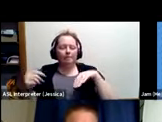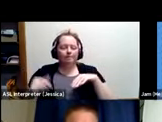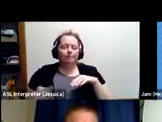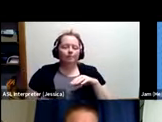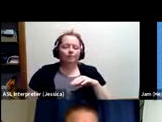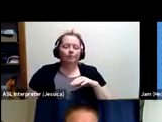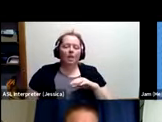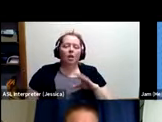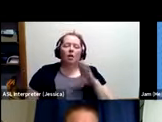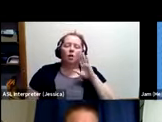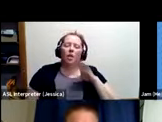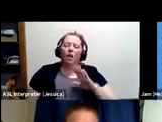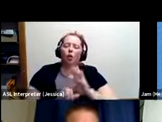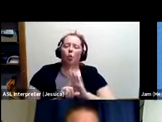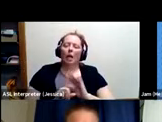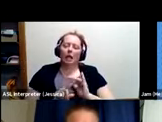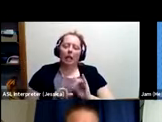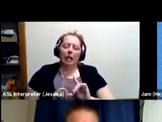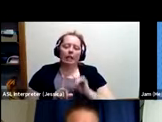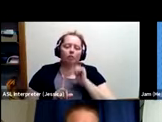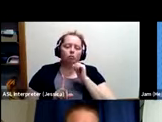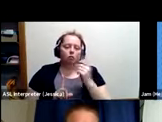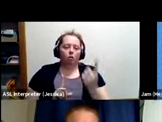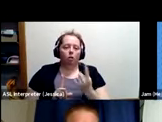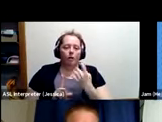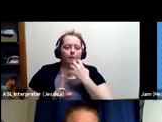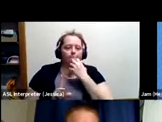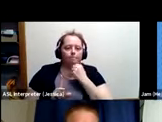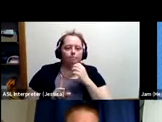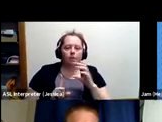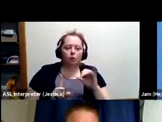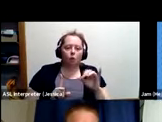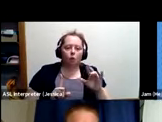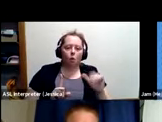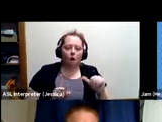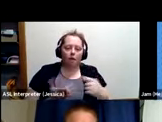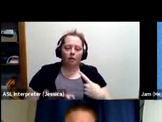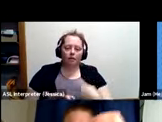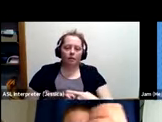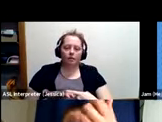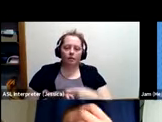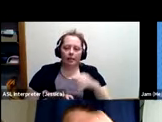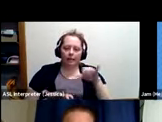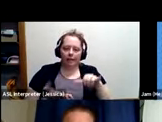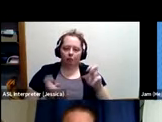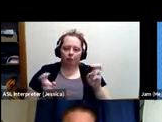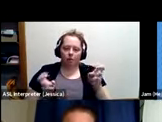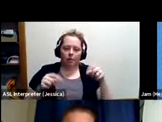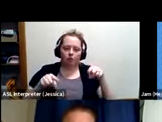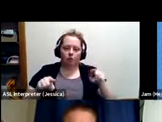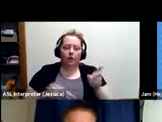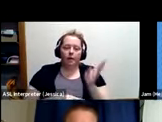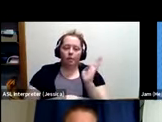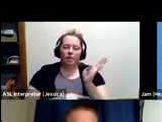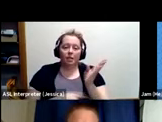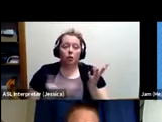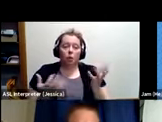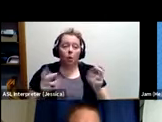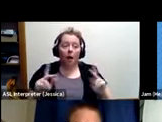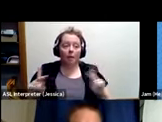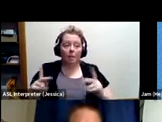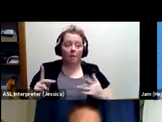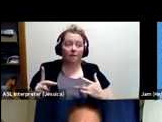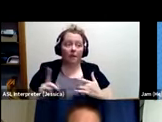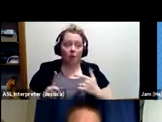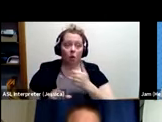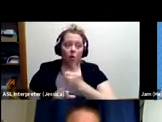valued in every sort of medical setting, like Ciora discussed in the presentation. And so we want to make sure that people have a safe place to make sure they're on